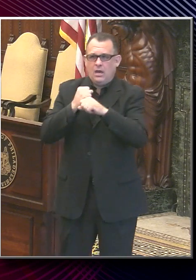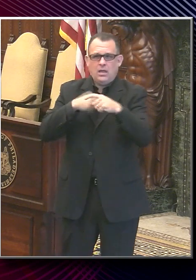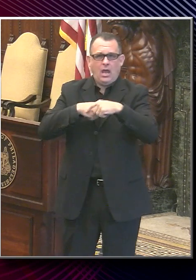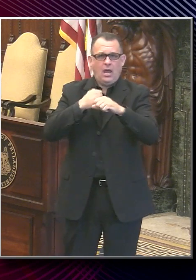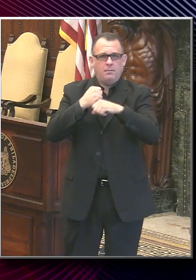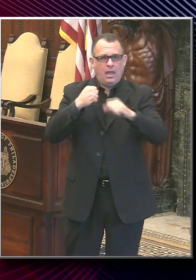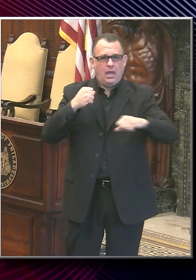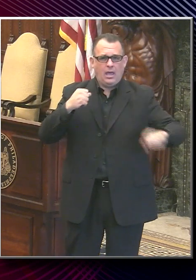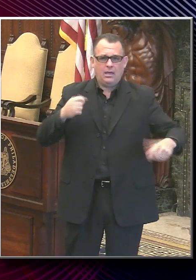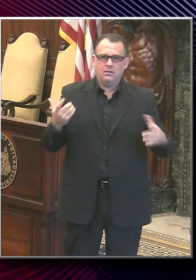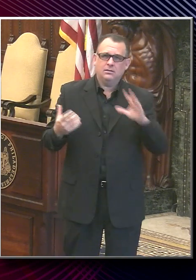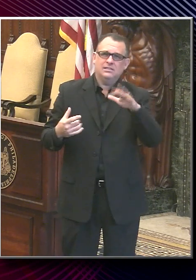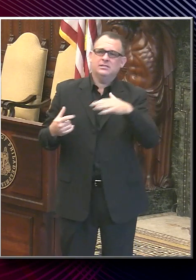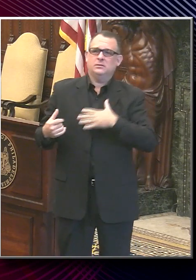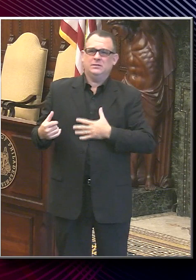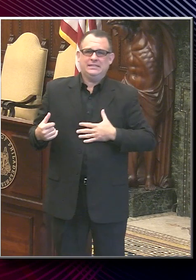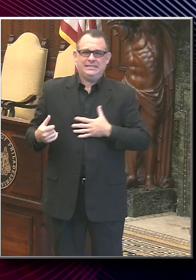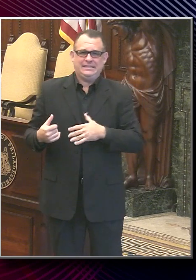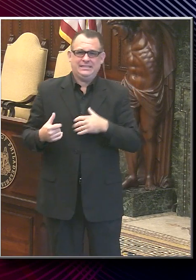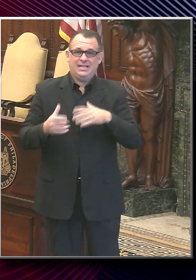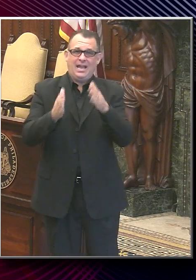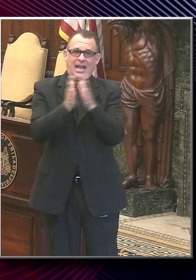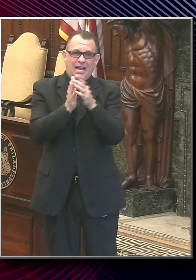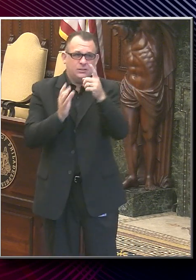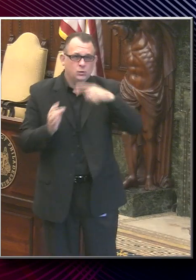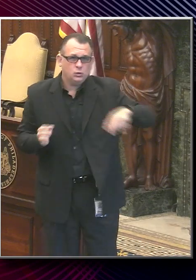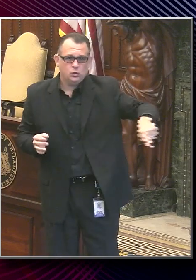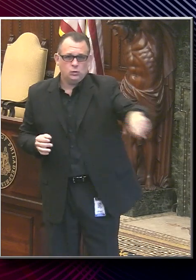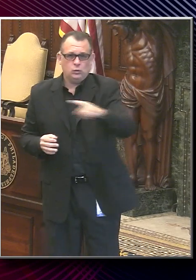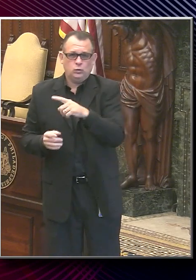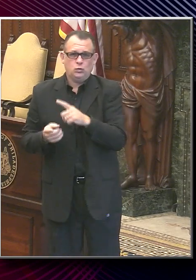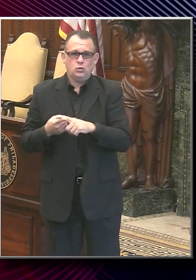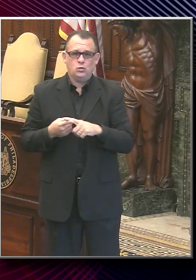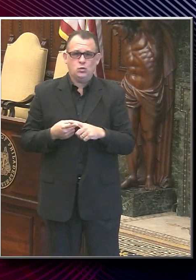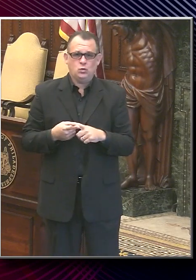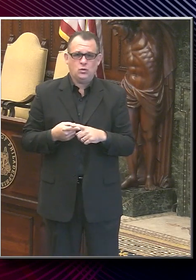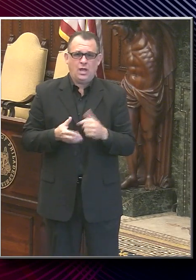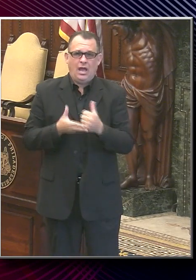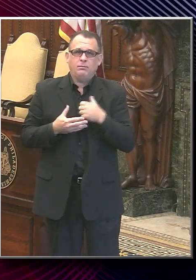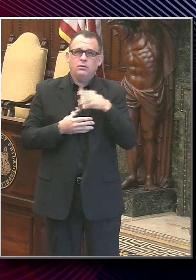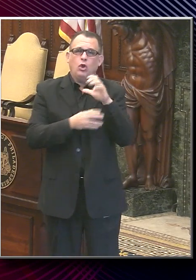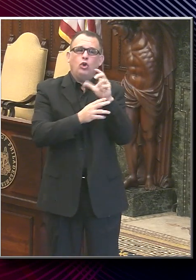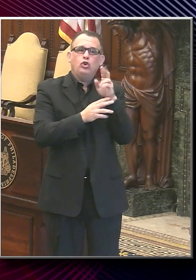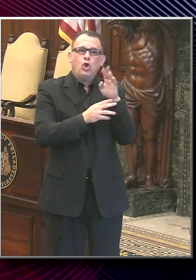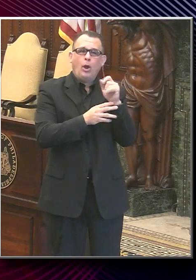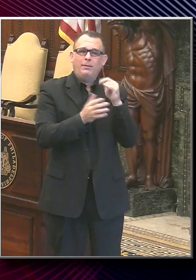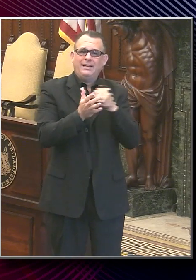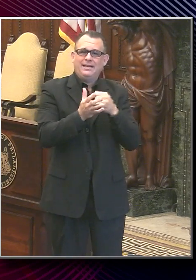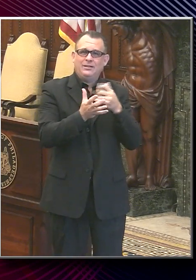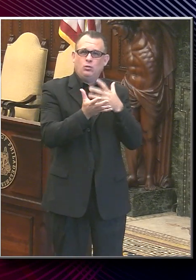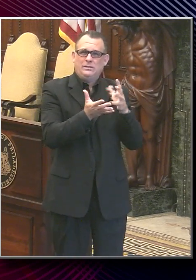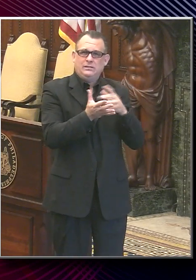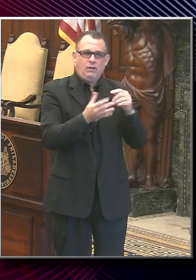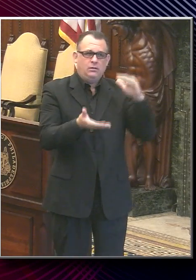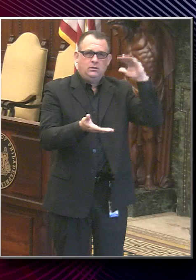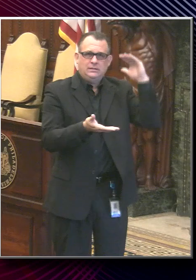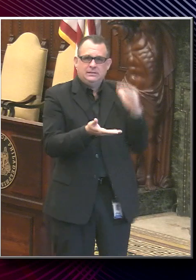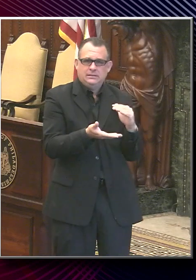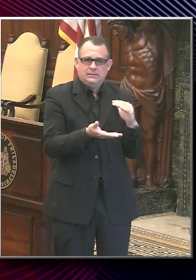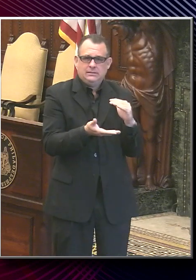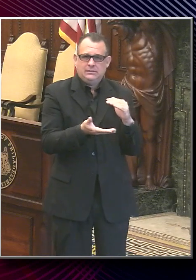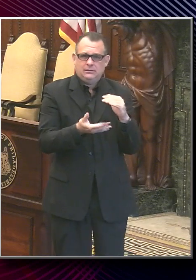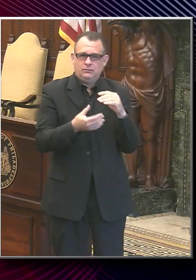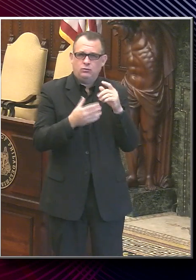to ask every resident to help out by taking part in our Curb Your Waste campaign. The campaign promotes 10 tips on